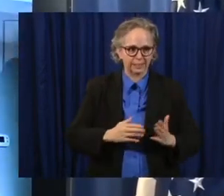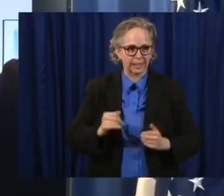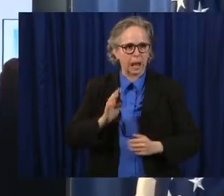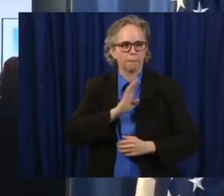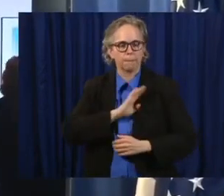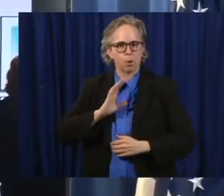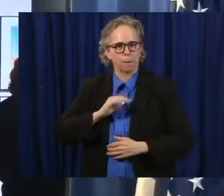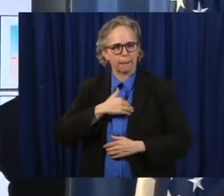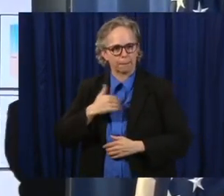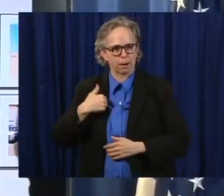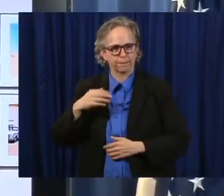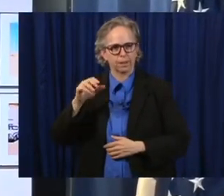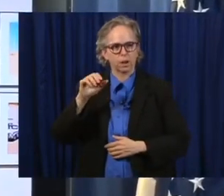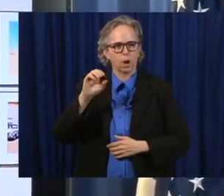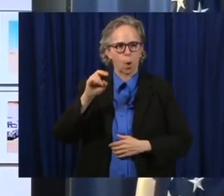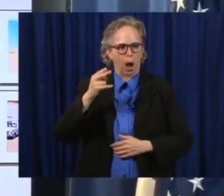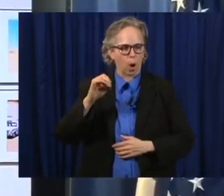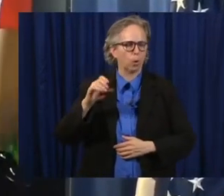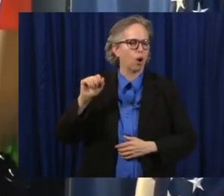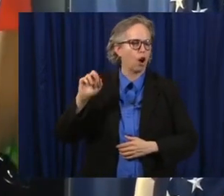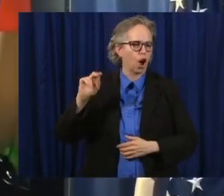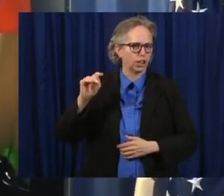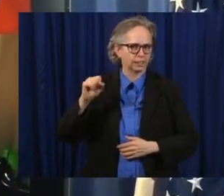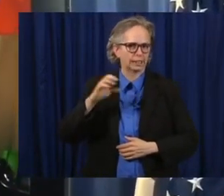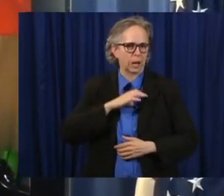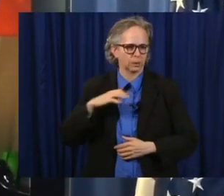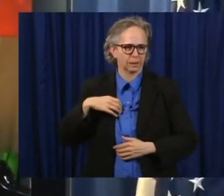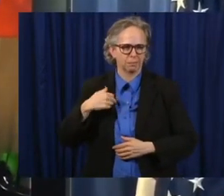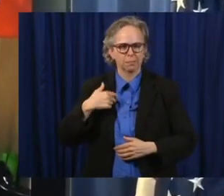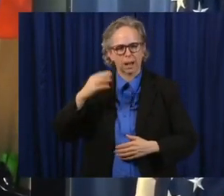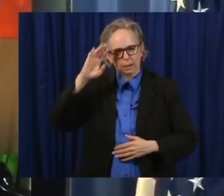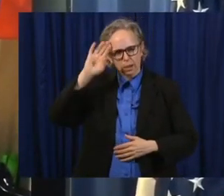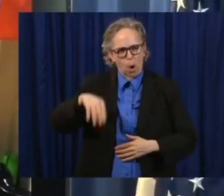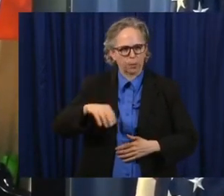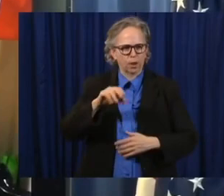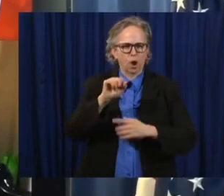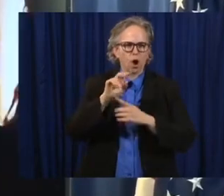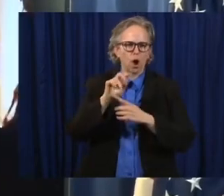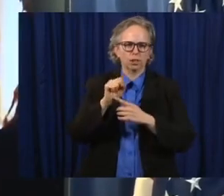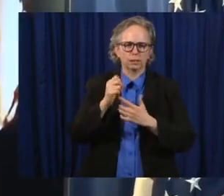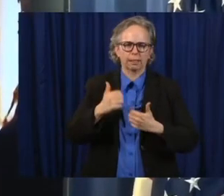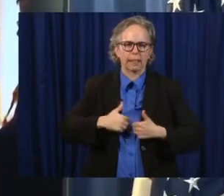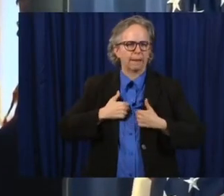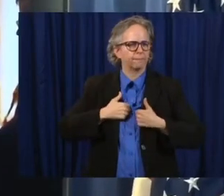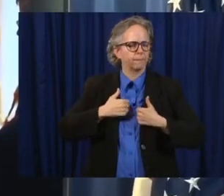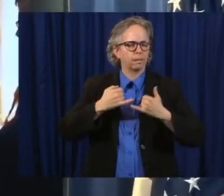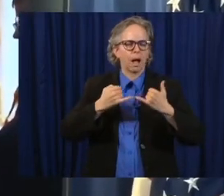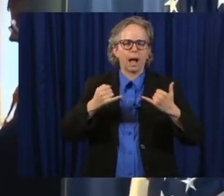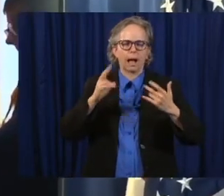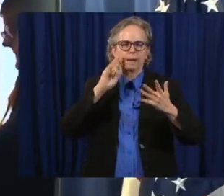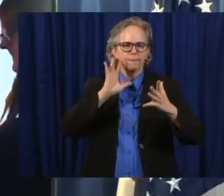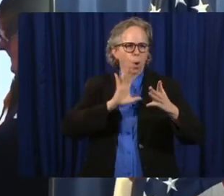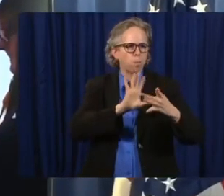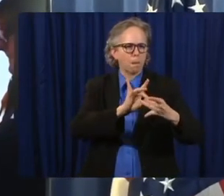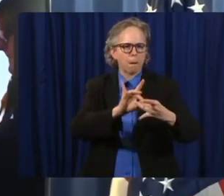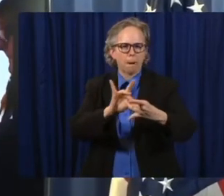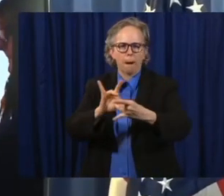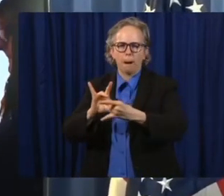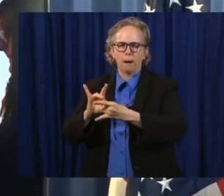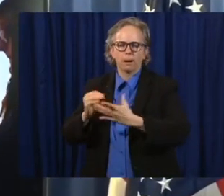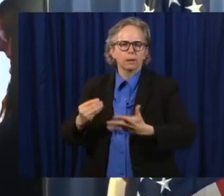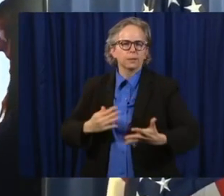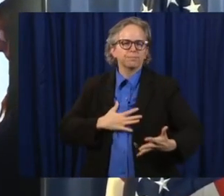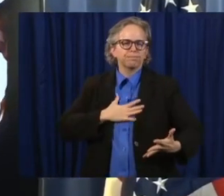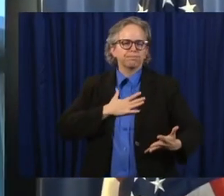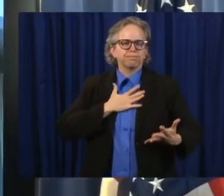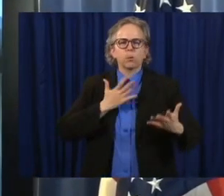Council, I personally know that the arts often serve as a lifeline, a connector, and a glimmer of hope and inspiration when at times there may seem as if there